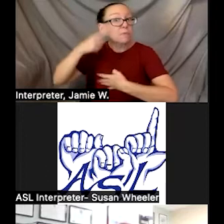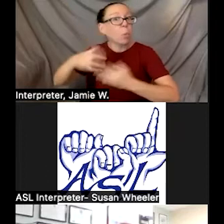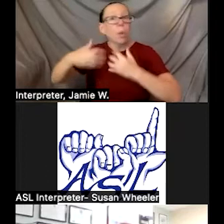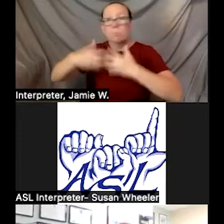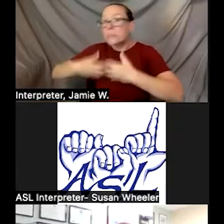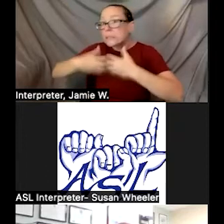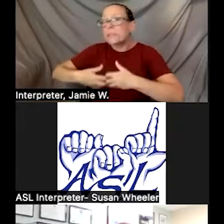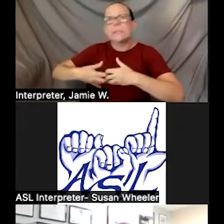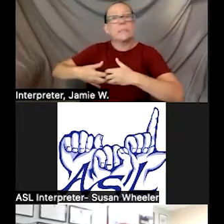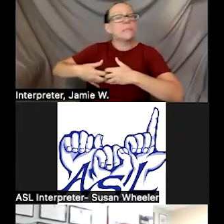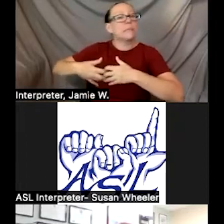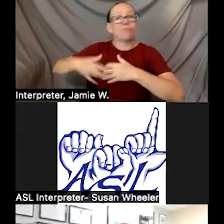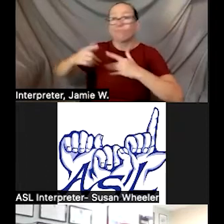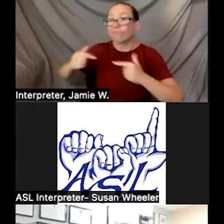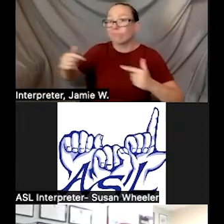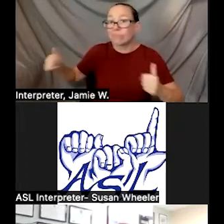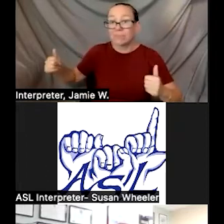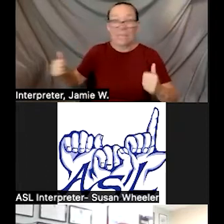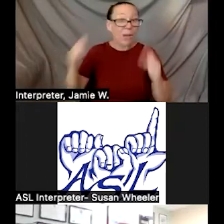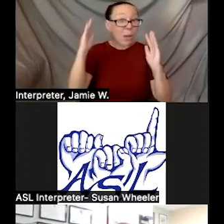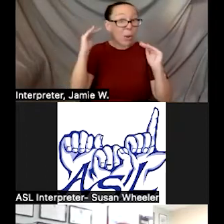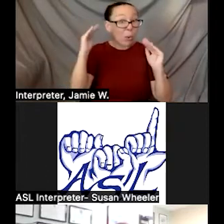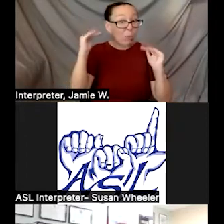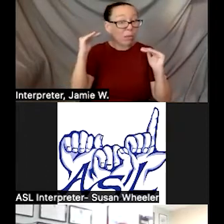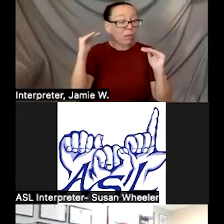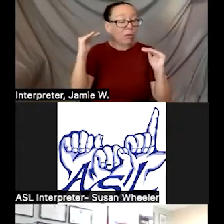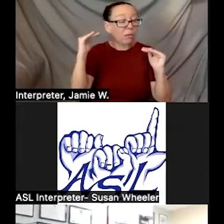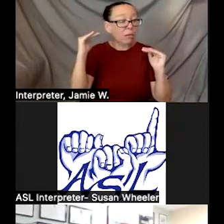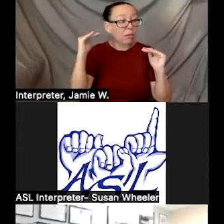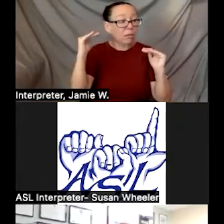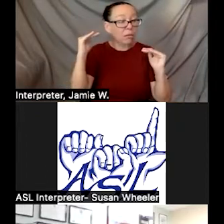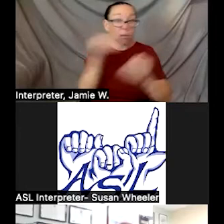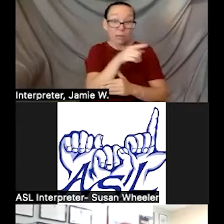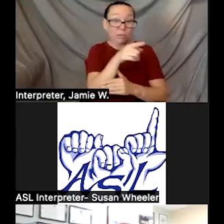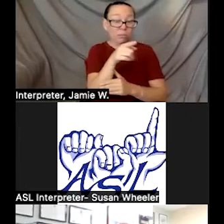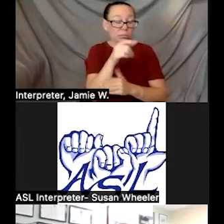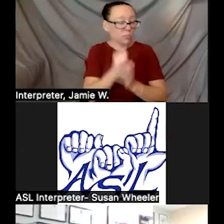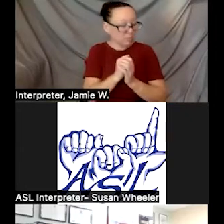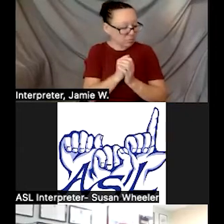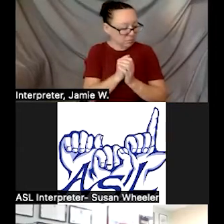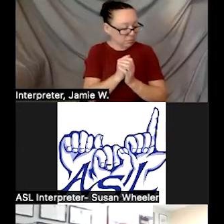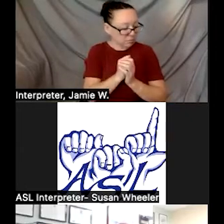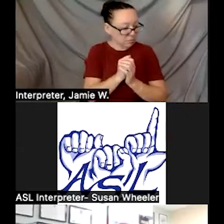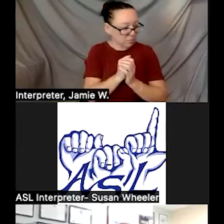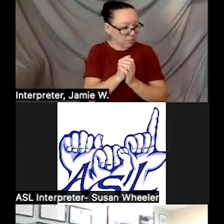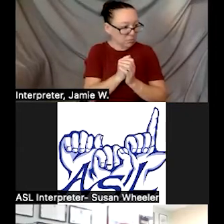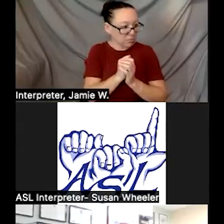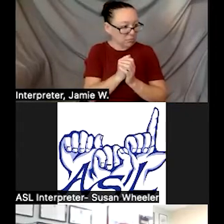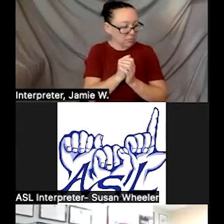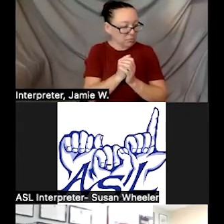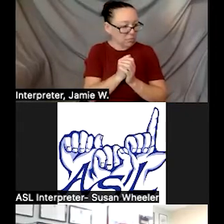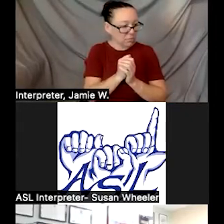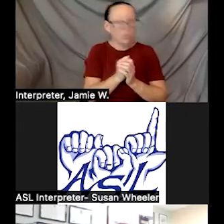are, you've gotten the message, or we're making sure that the message is out there to people to make sure they inform